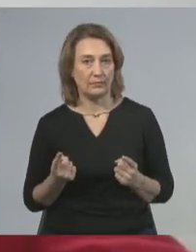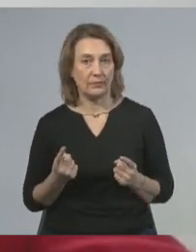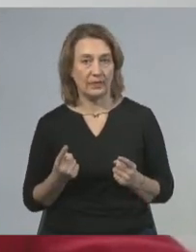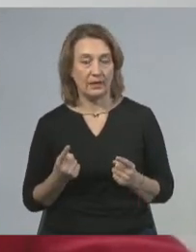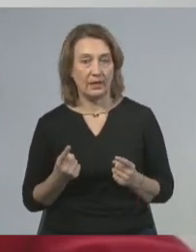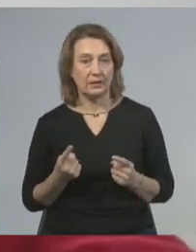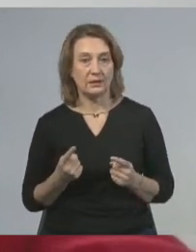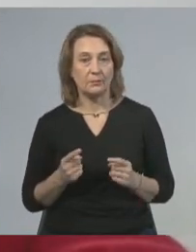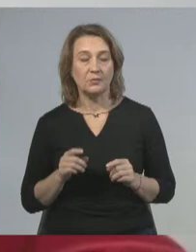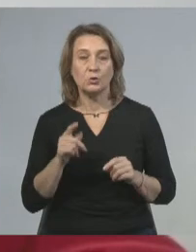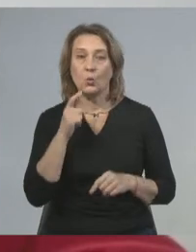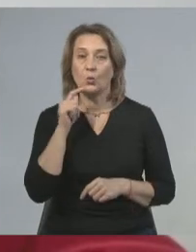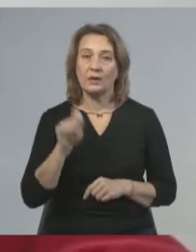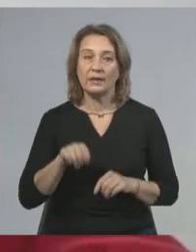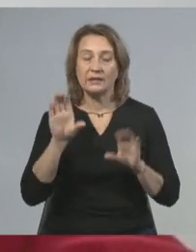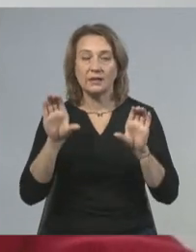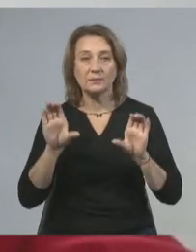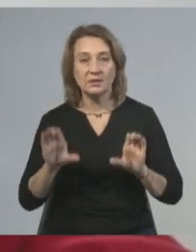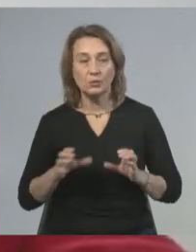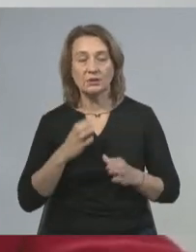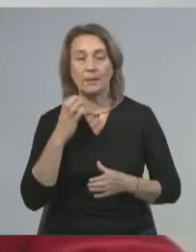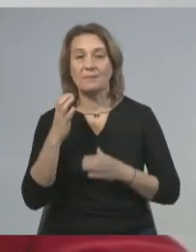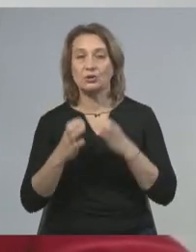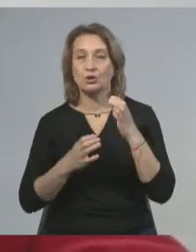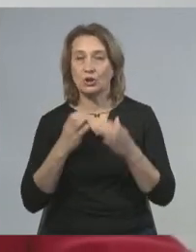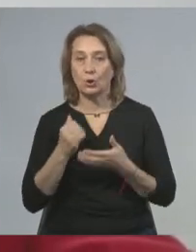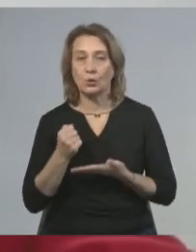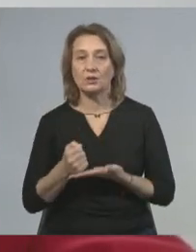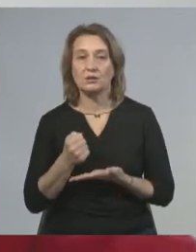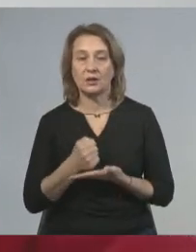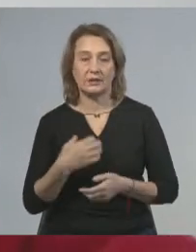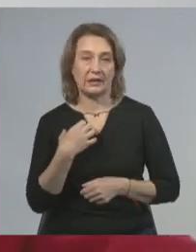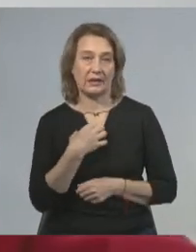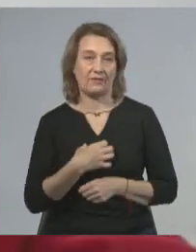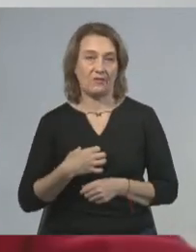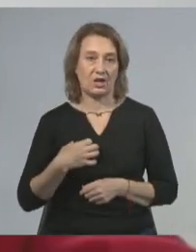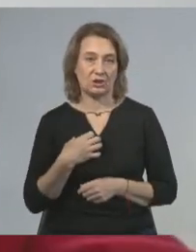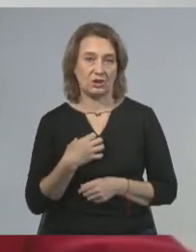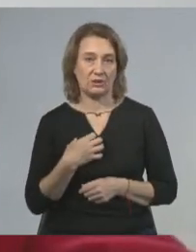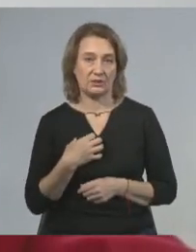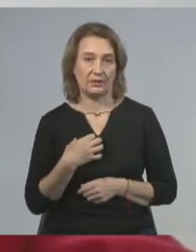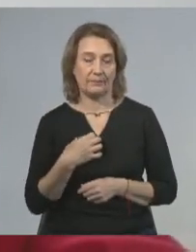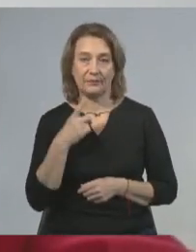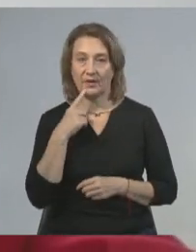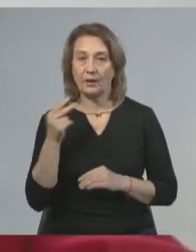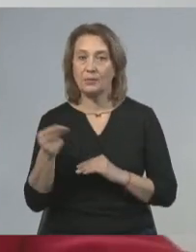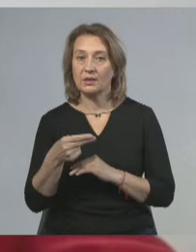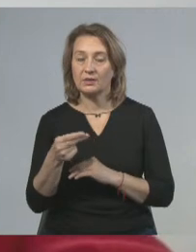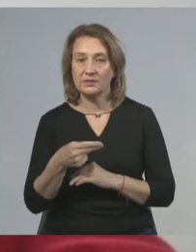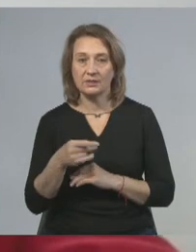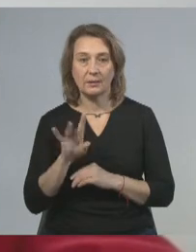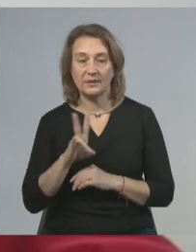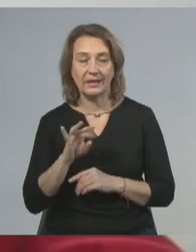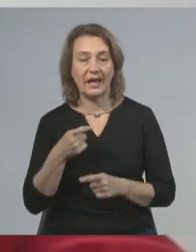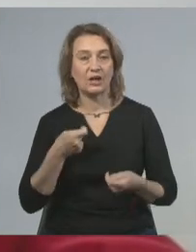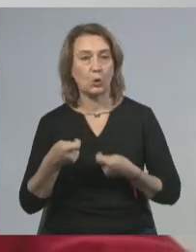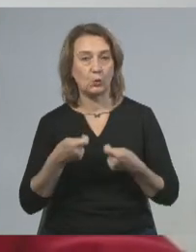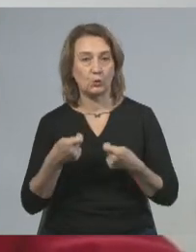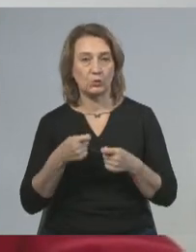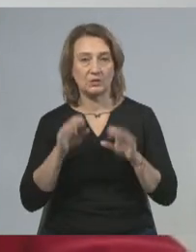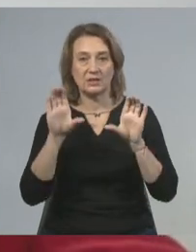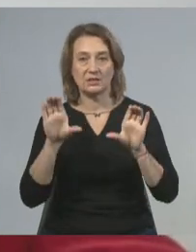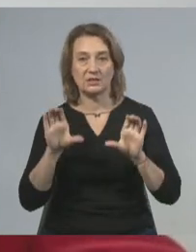event from the point of view of ukrainian legislation or international standards it is very important for example